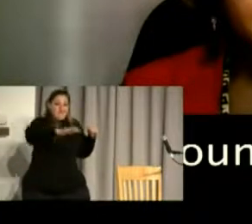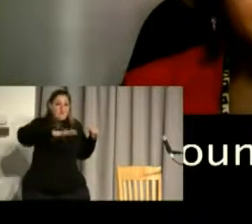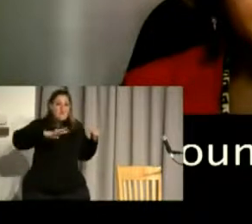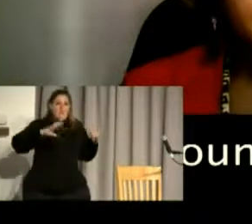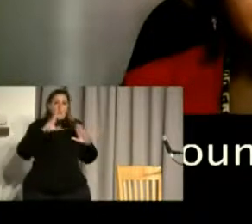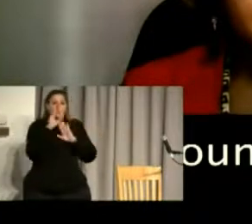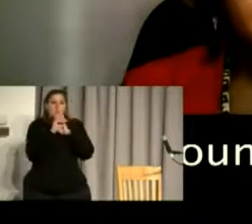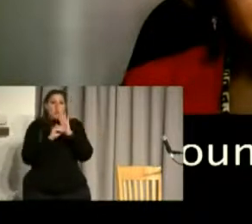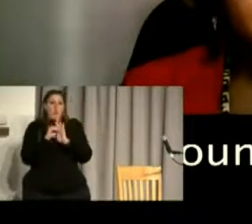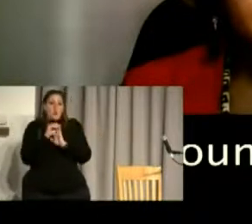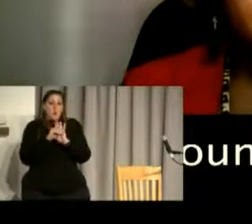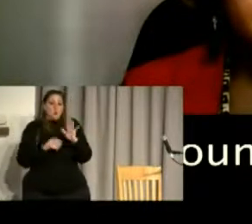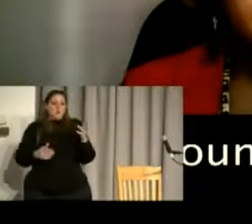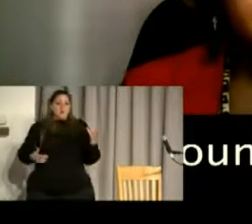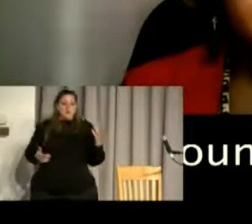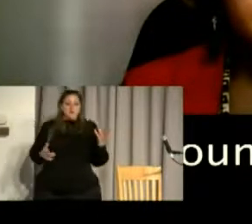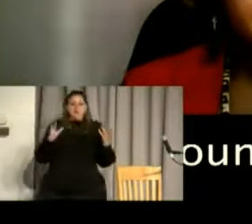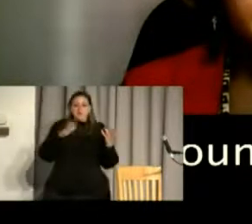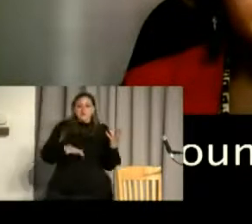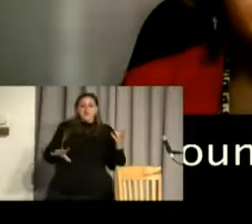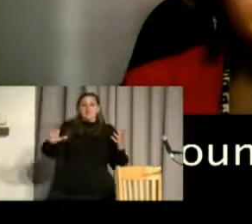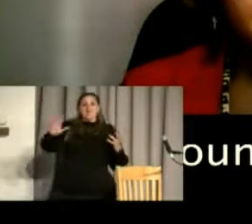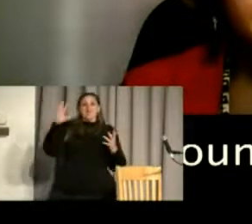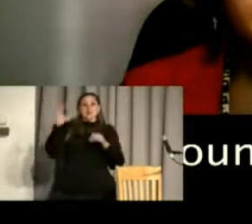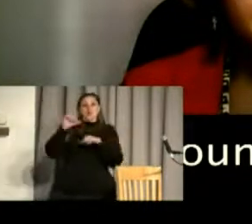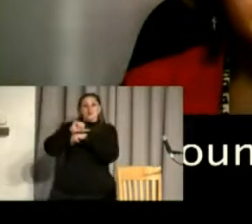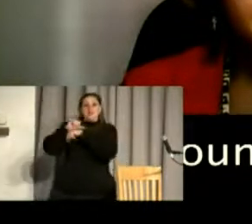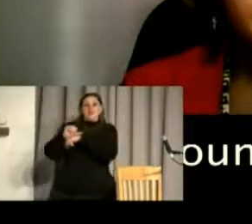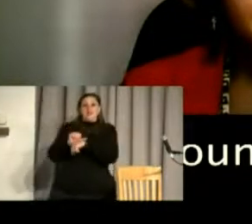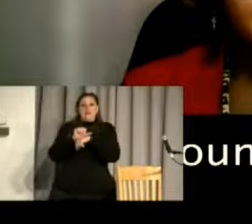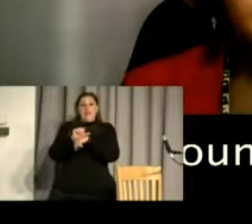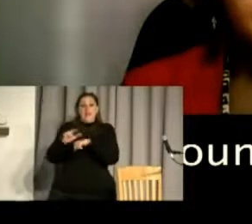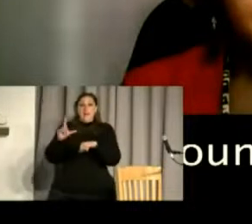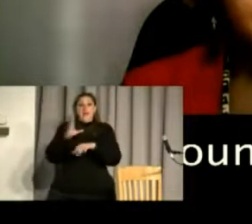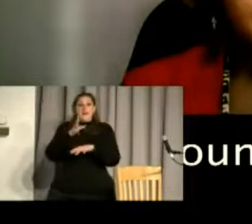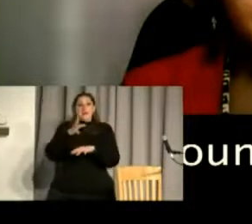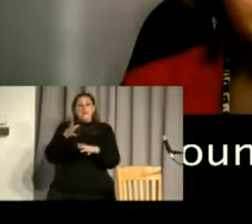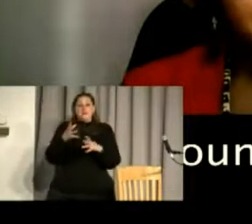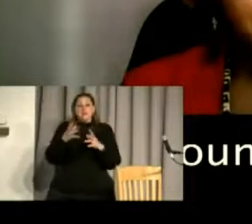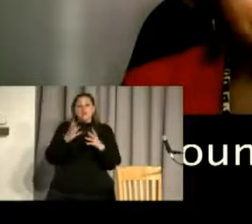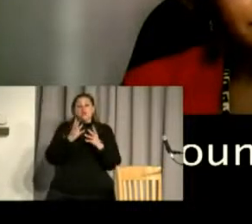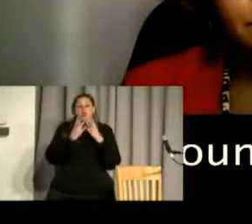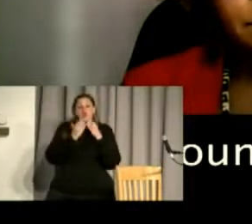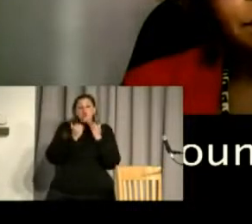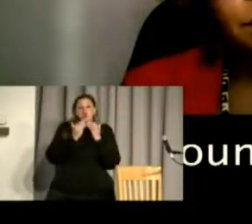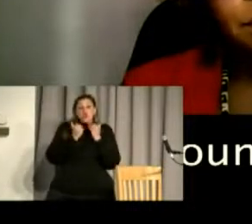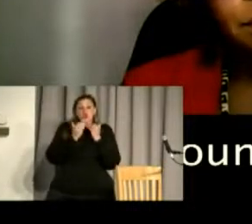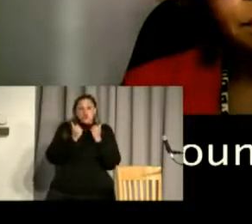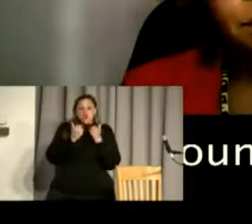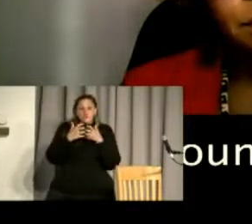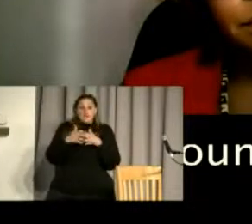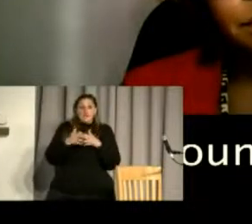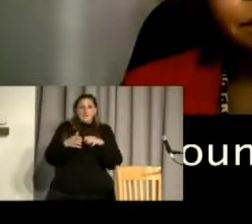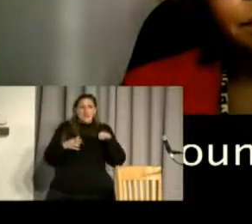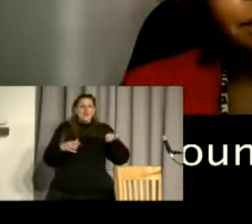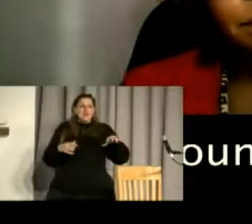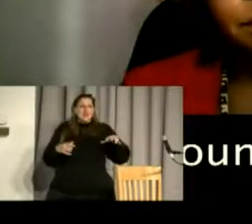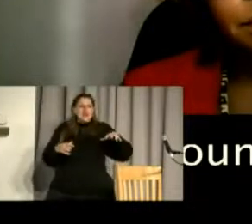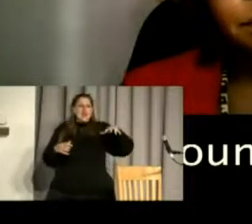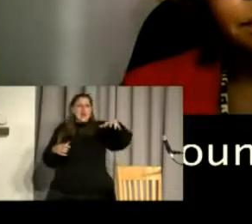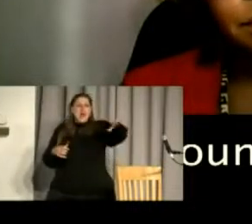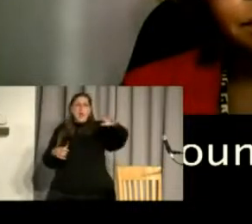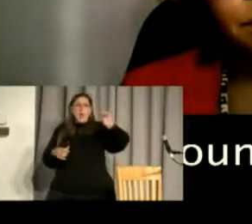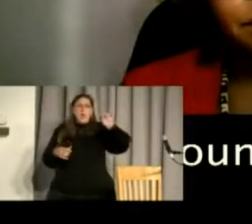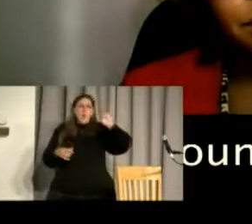where over 200 formerly slave-powered sugarcane plantations are now occupied by some of the most polluting oil